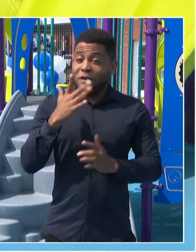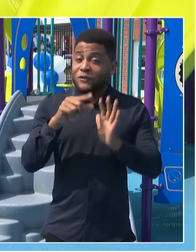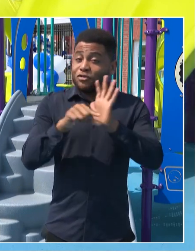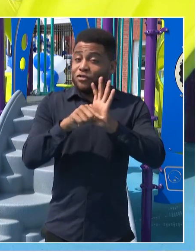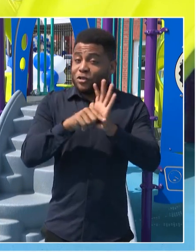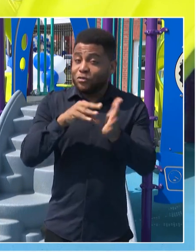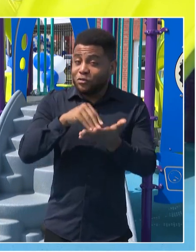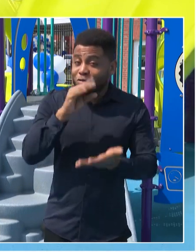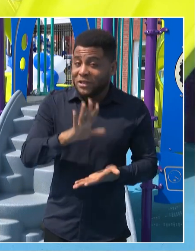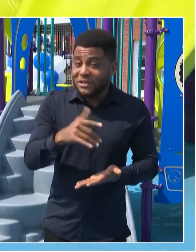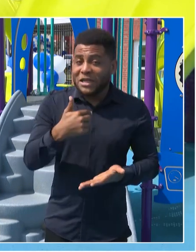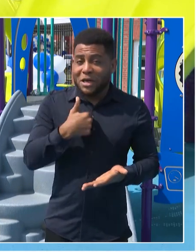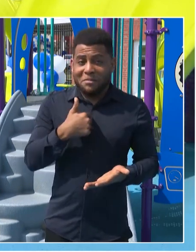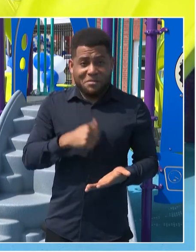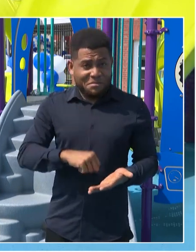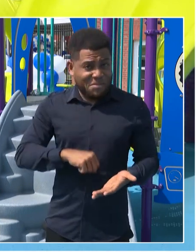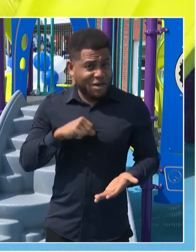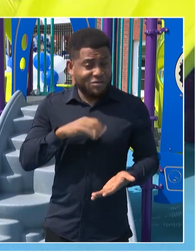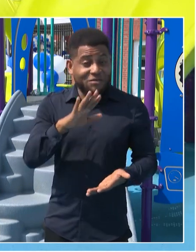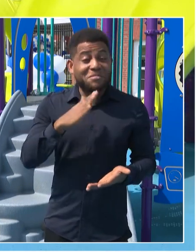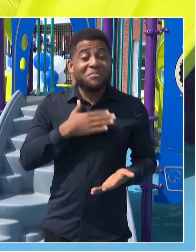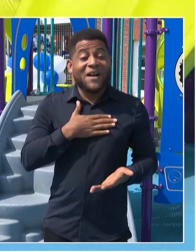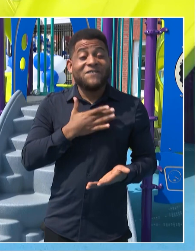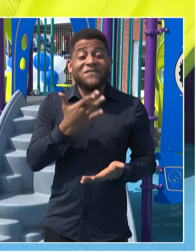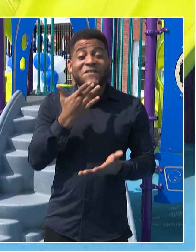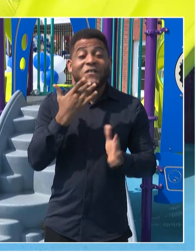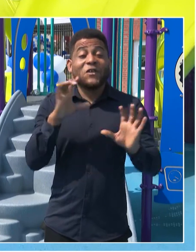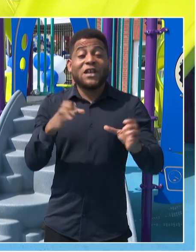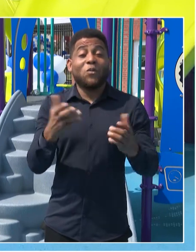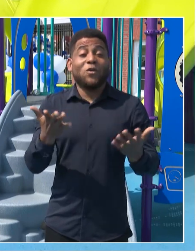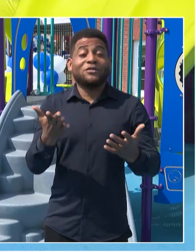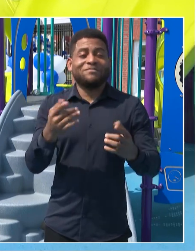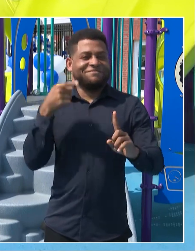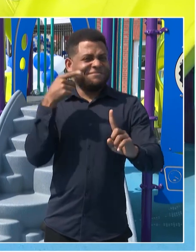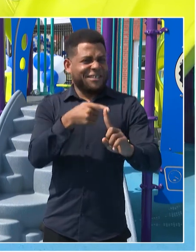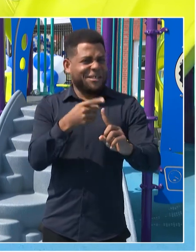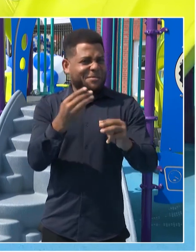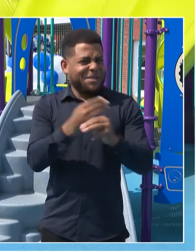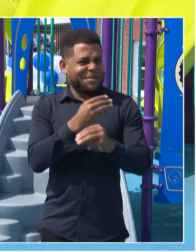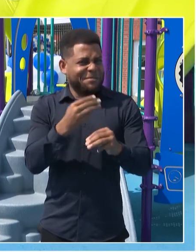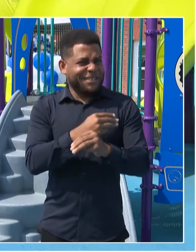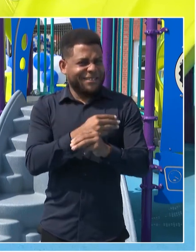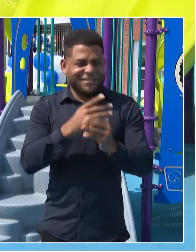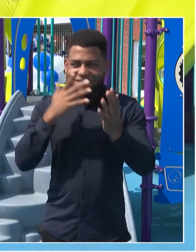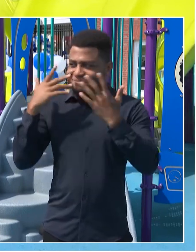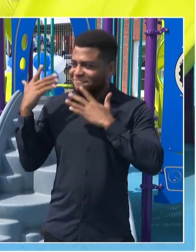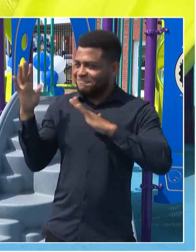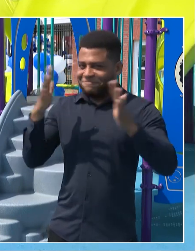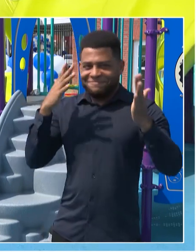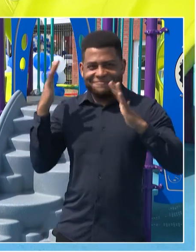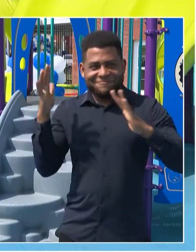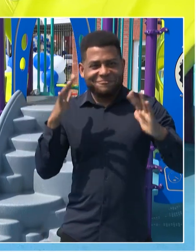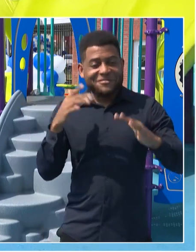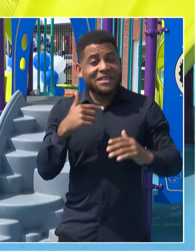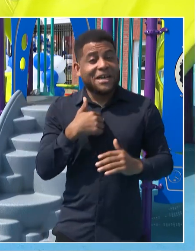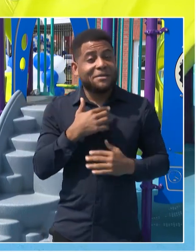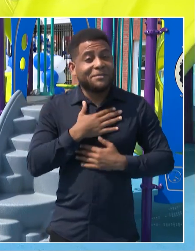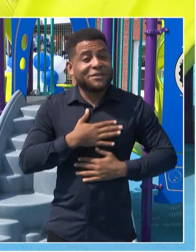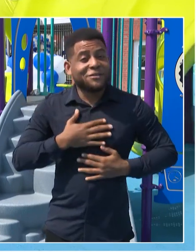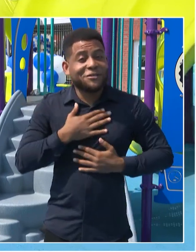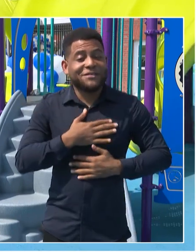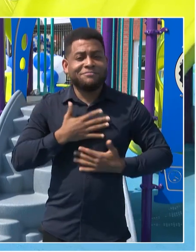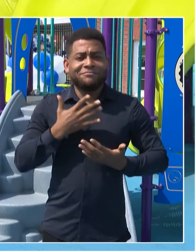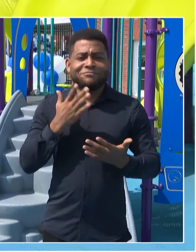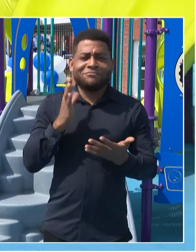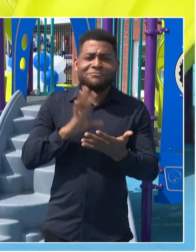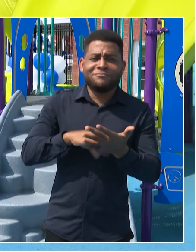we are excited to return back to school because we enjoy learning and look forward to all this year